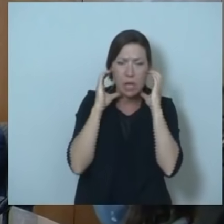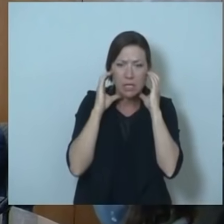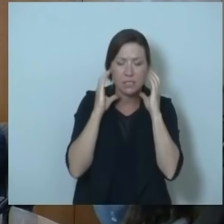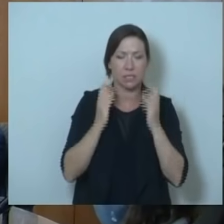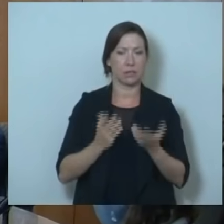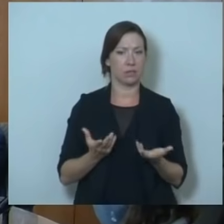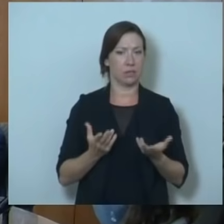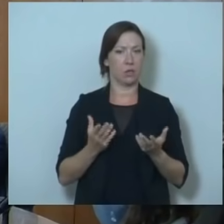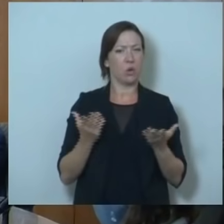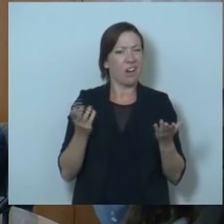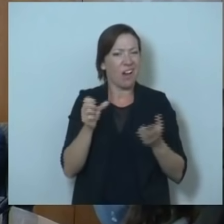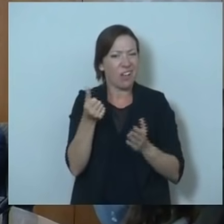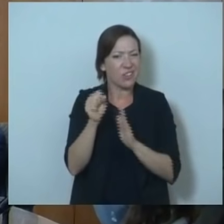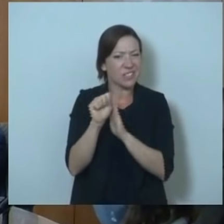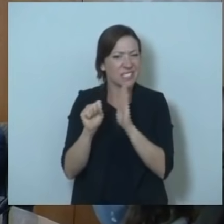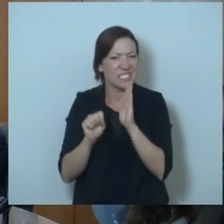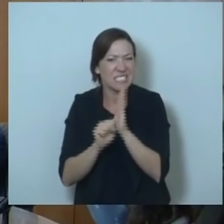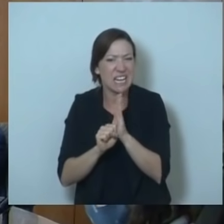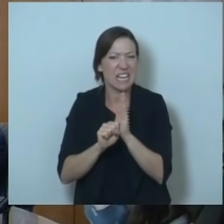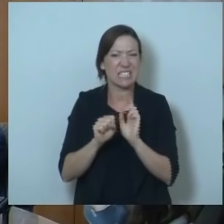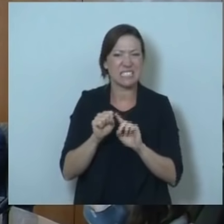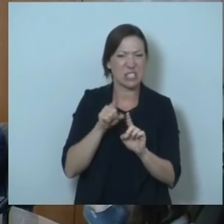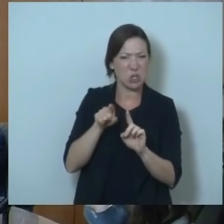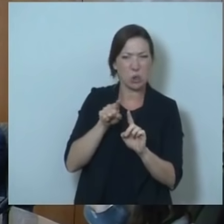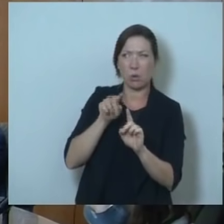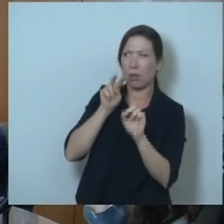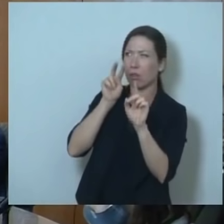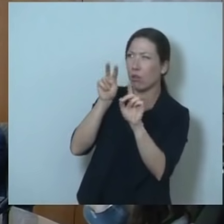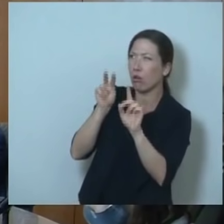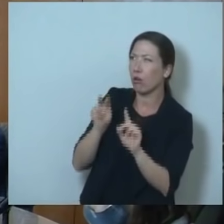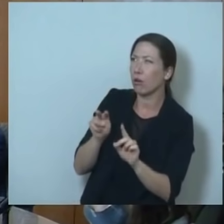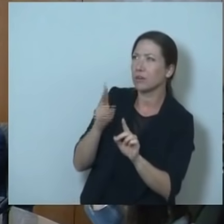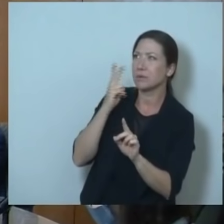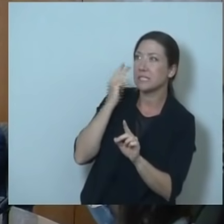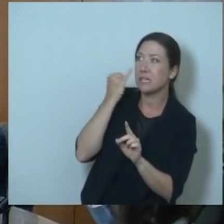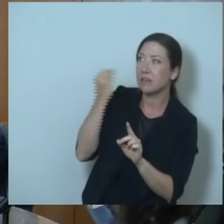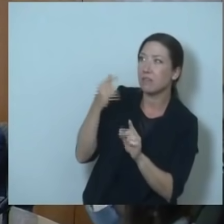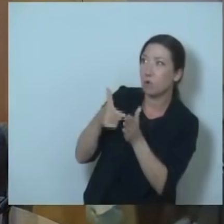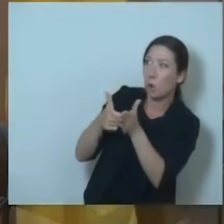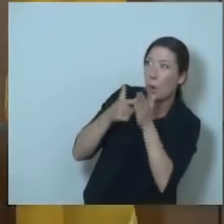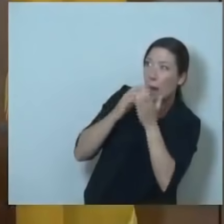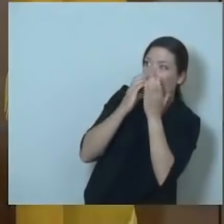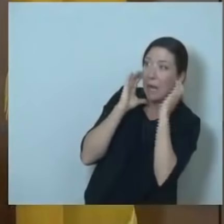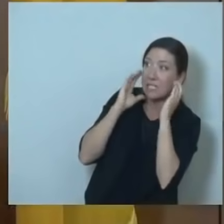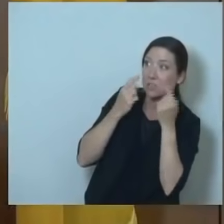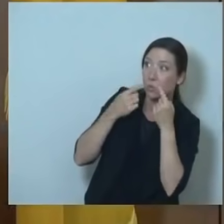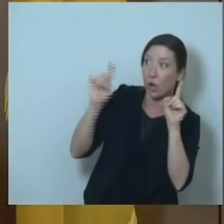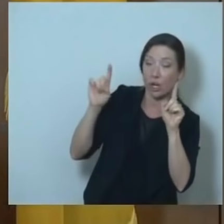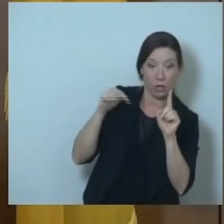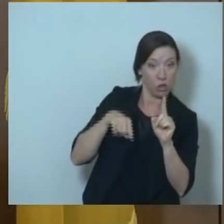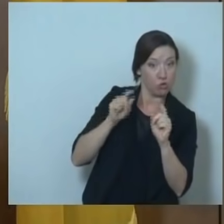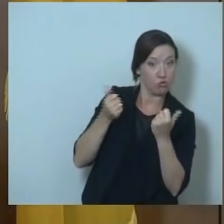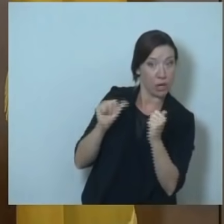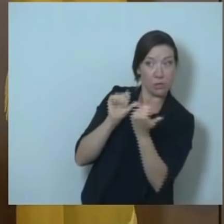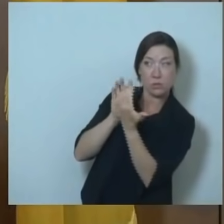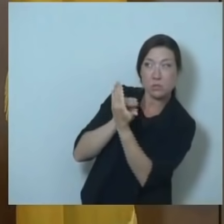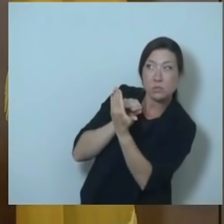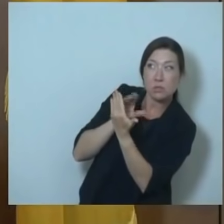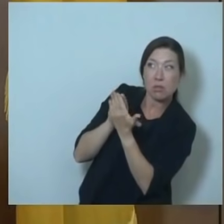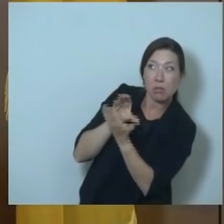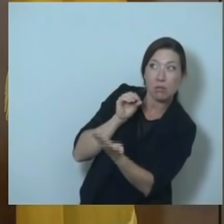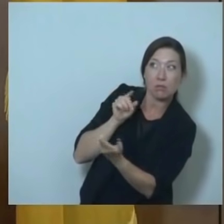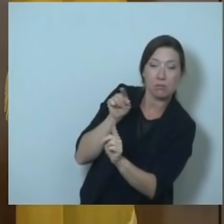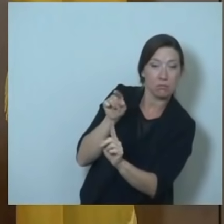cities like Denver, San Francisco, are you looking at to see if that works and if it's feasible? Well, thank you for that question. So